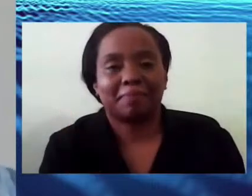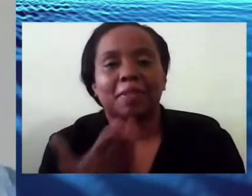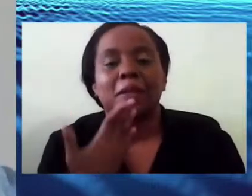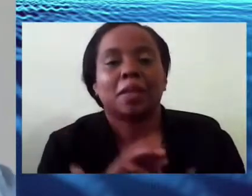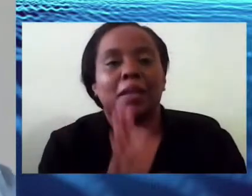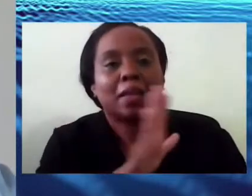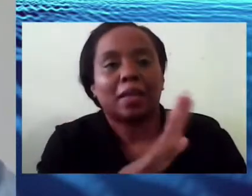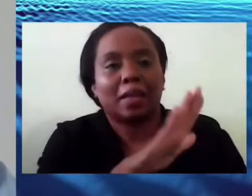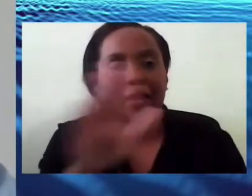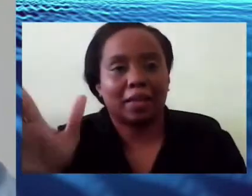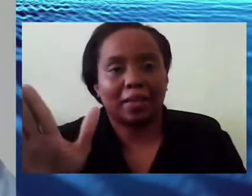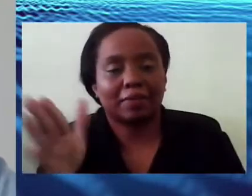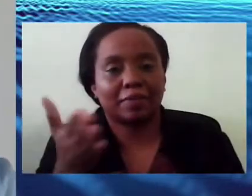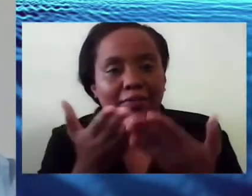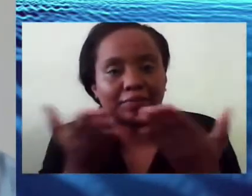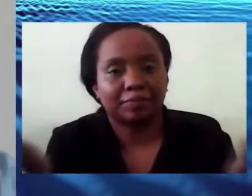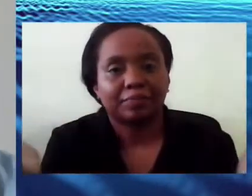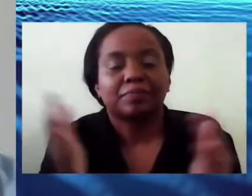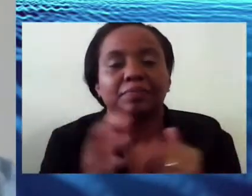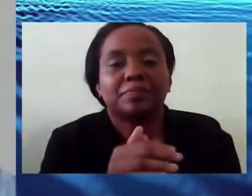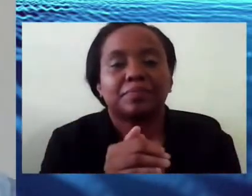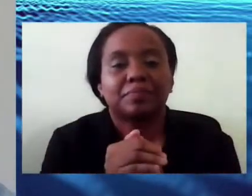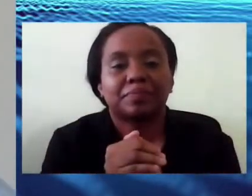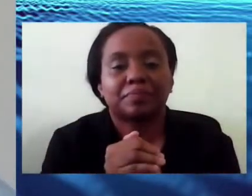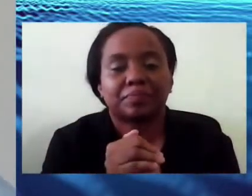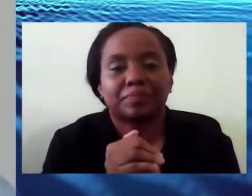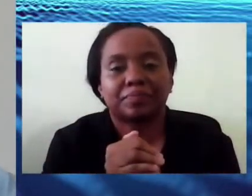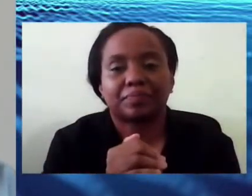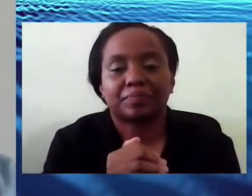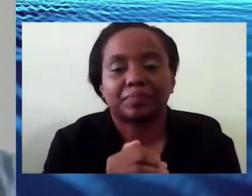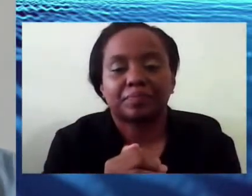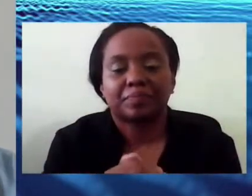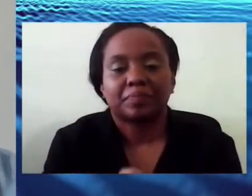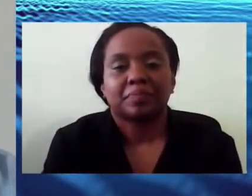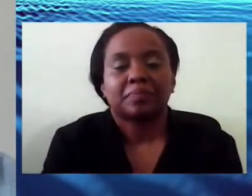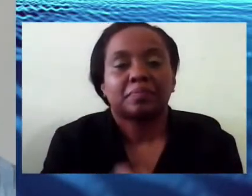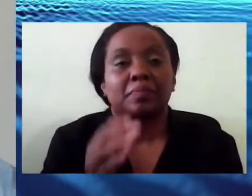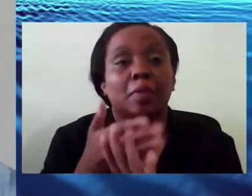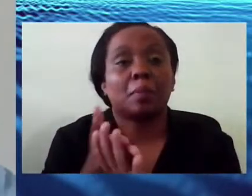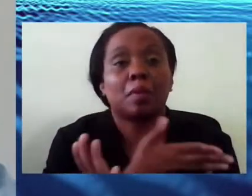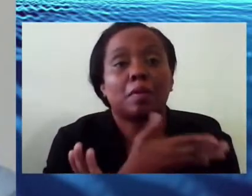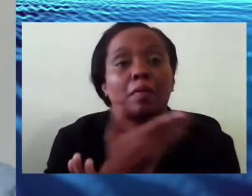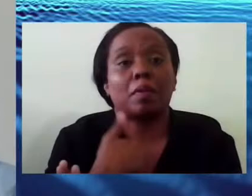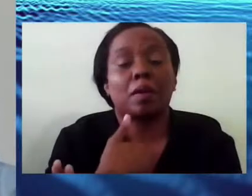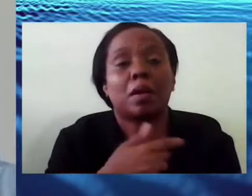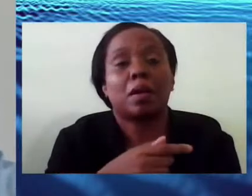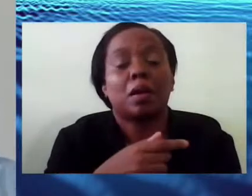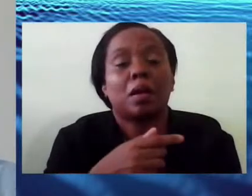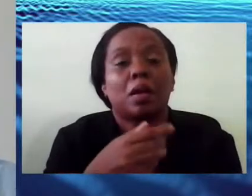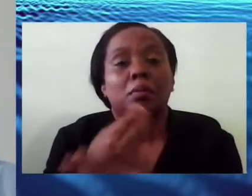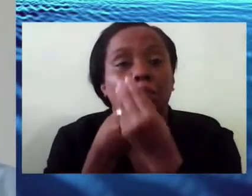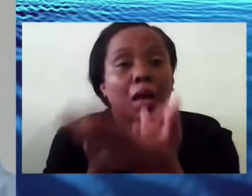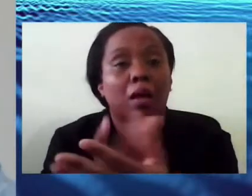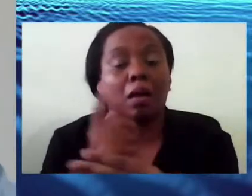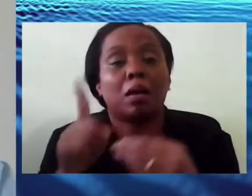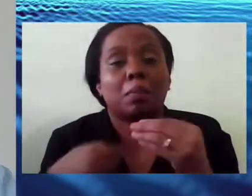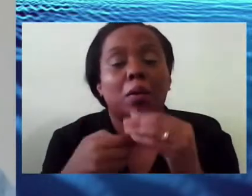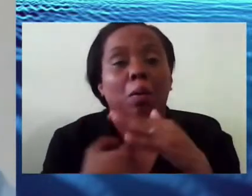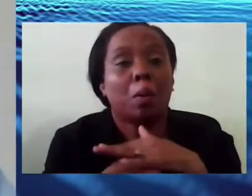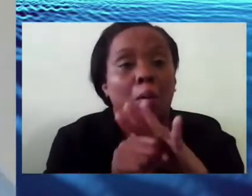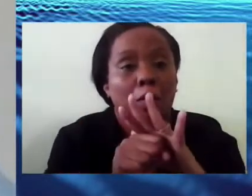everyone. Before I get to my COVID report, I am happy